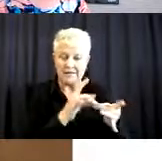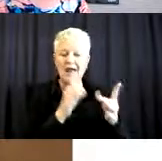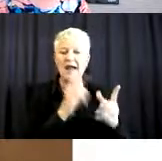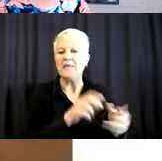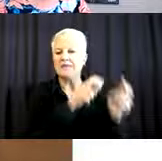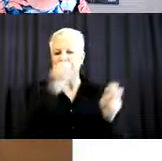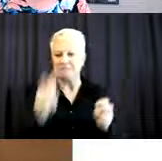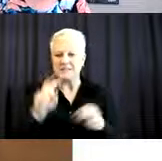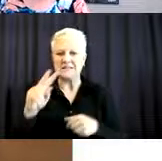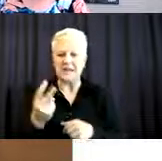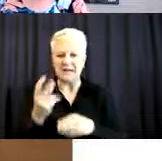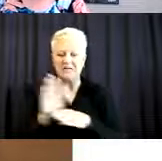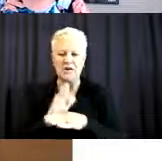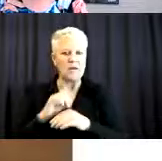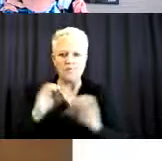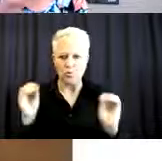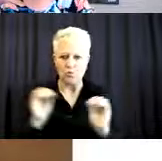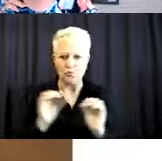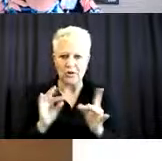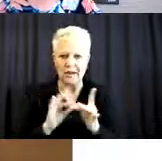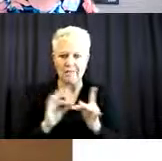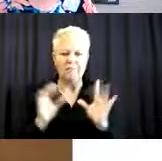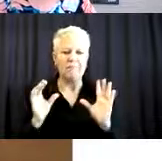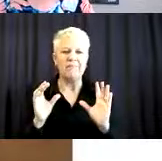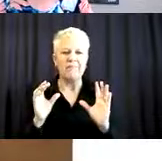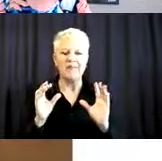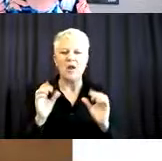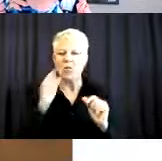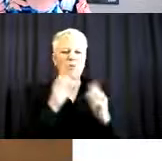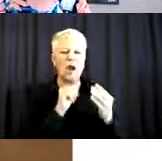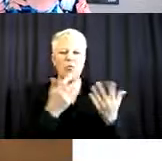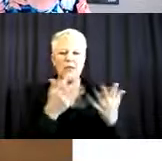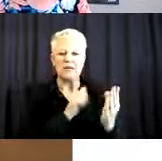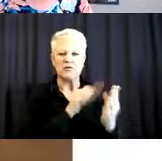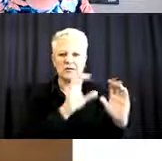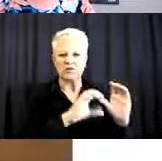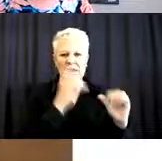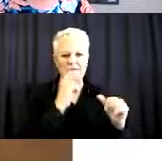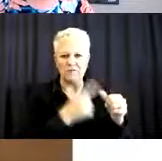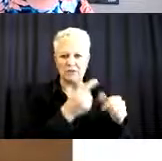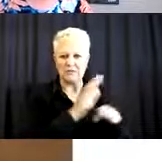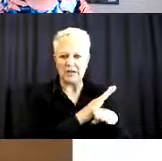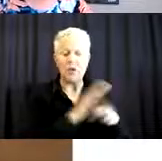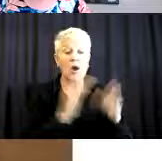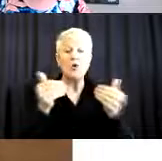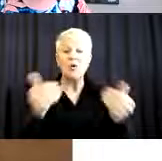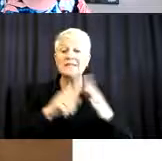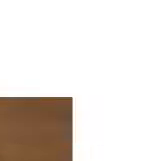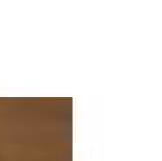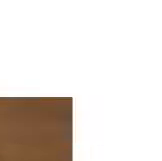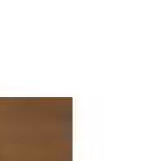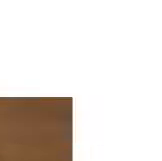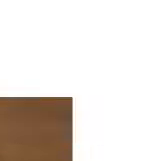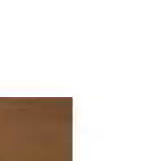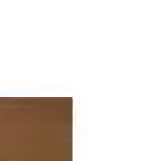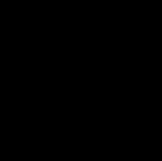one if there are no chat, or we'll already address the chat ones for the first one. So let's go ahead and start. Anna in a Little